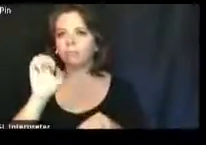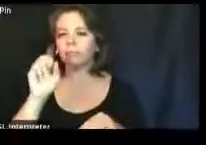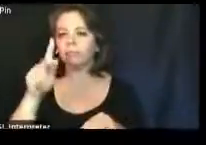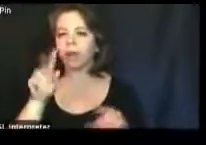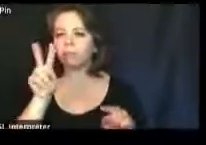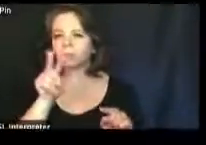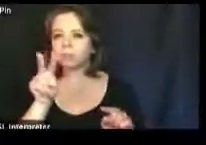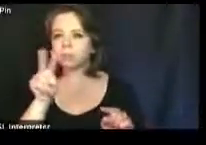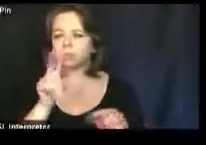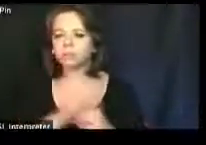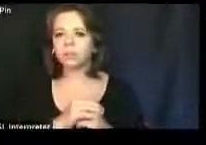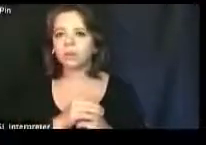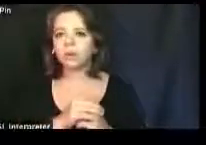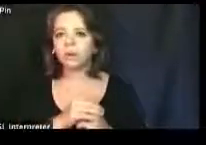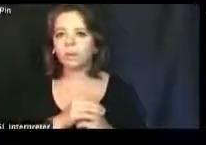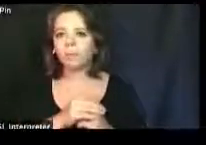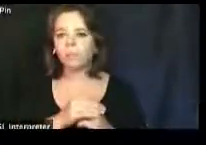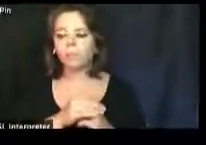405.